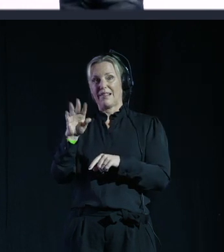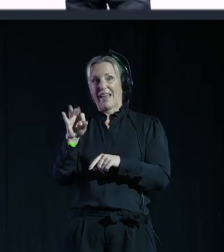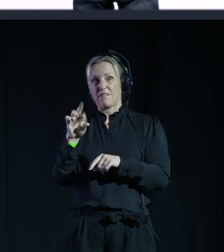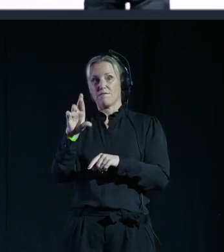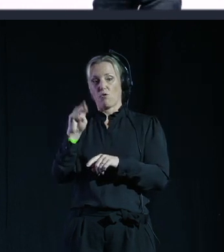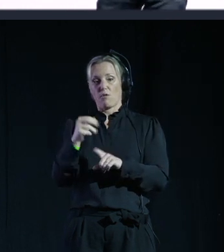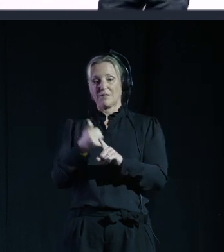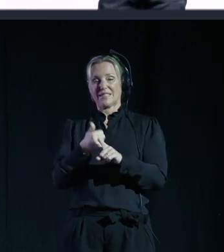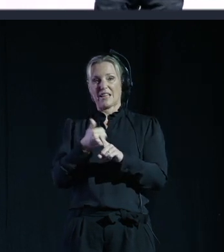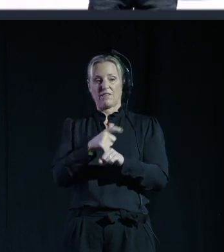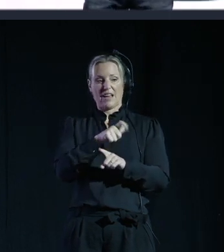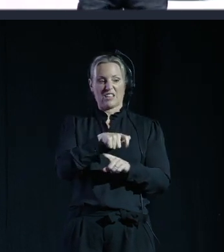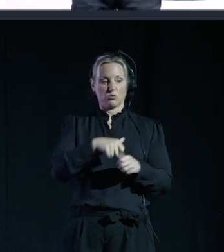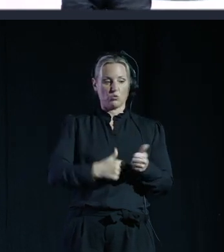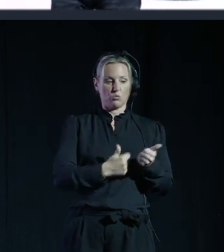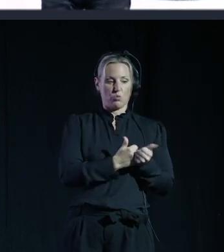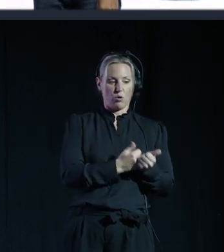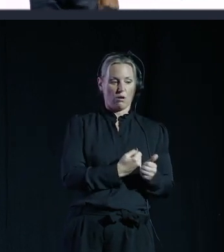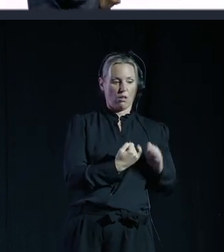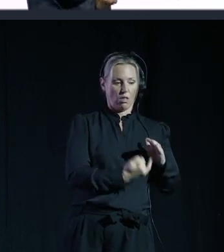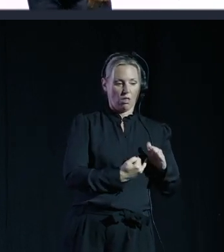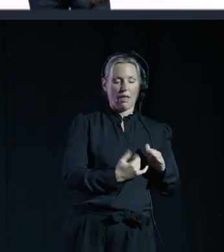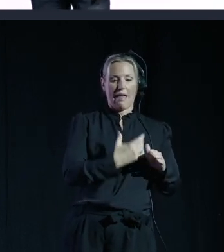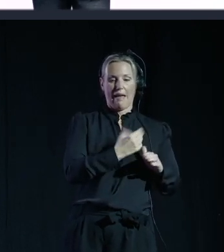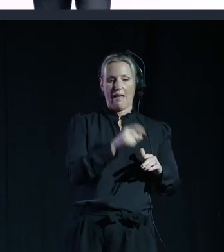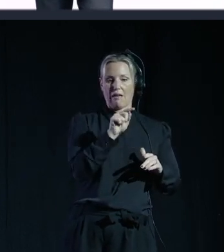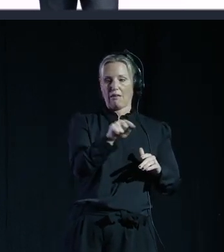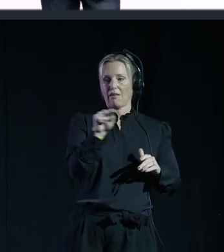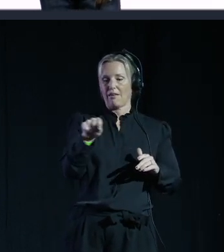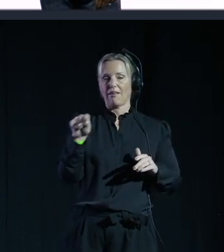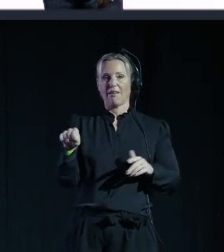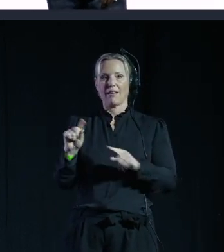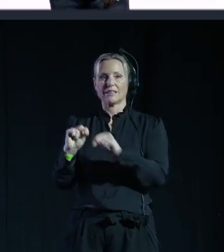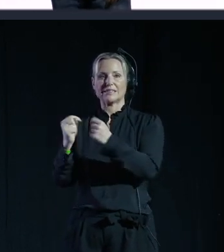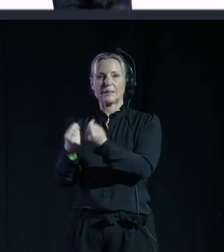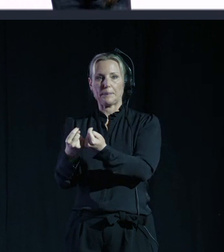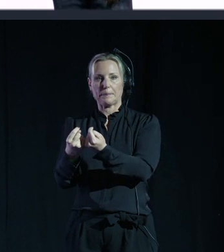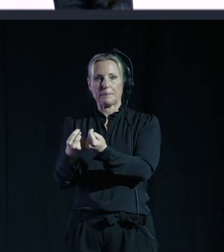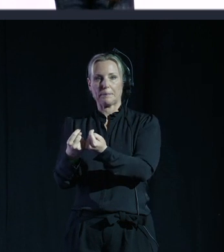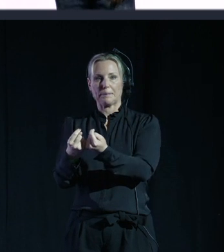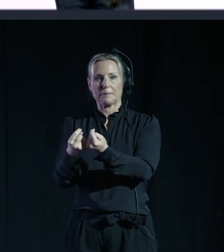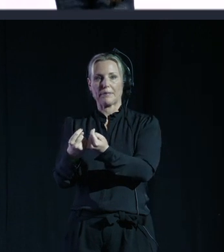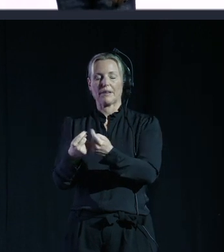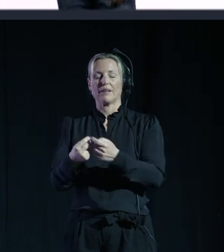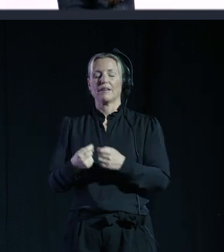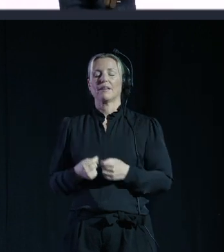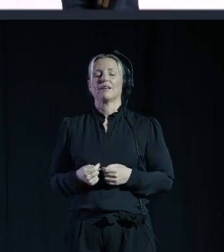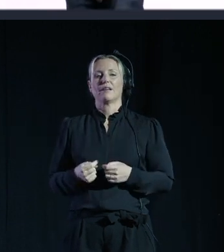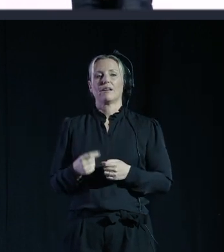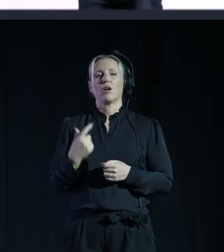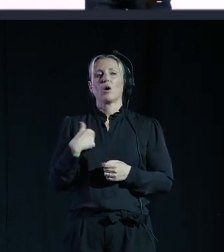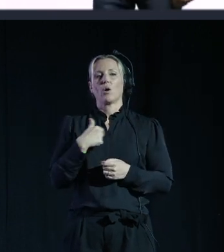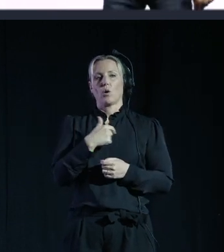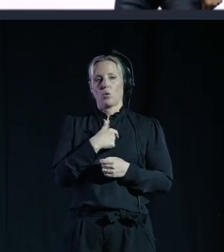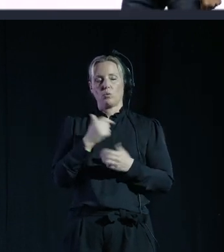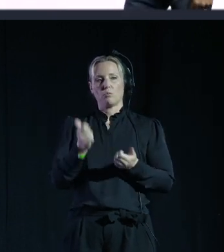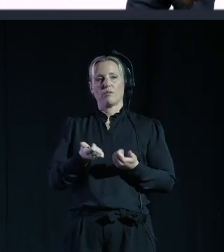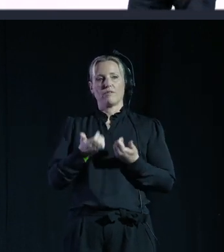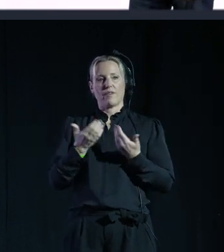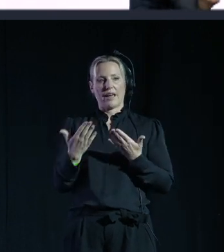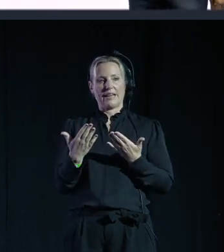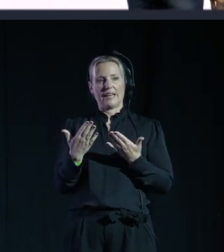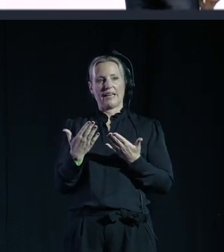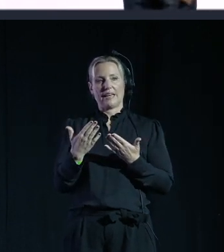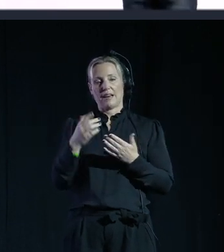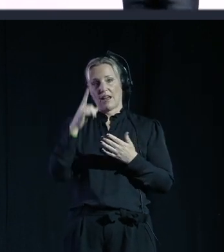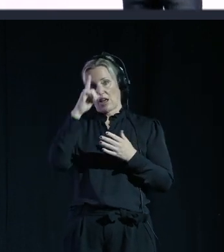you need this ecosystem of support for all of your different types of platforms. Well, we've been providing collaborative solutions for quite a while